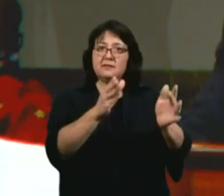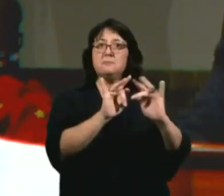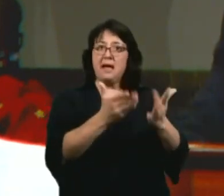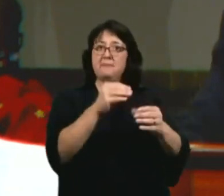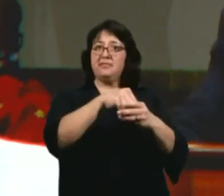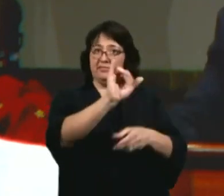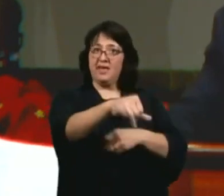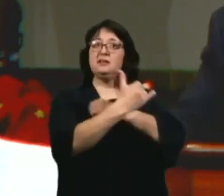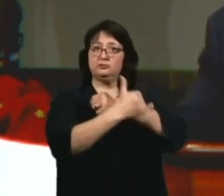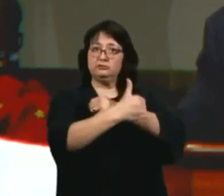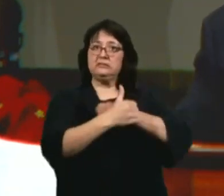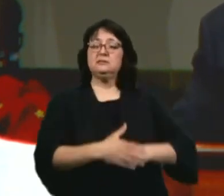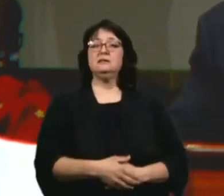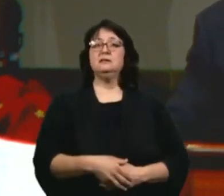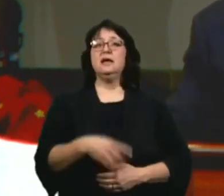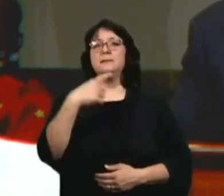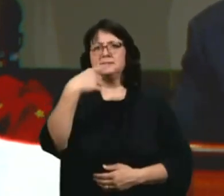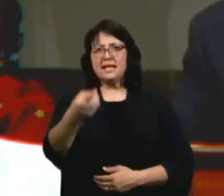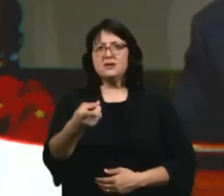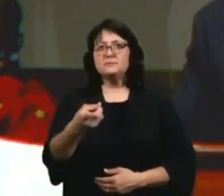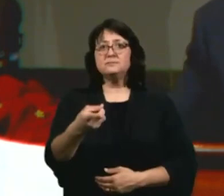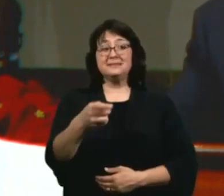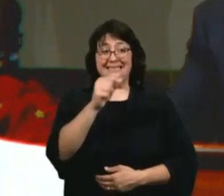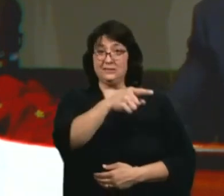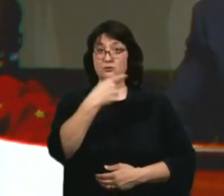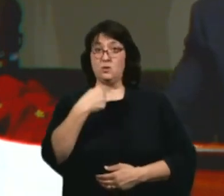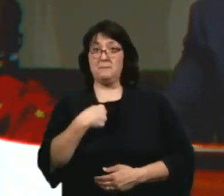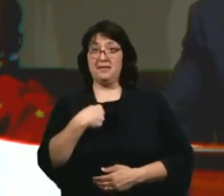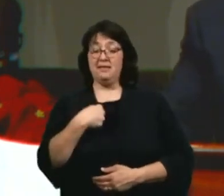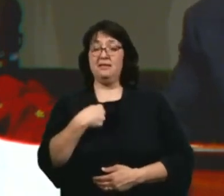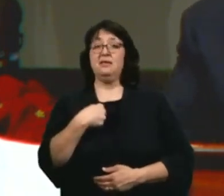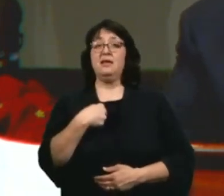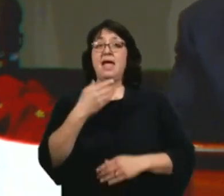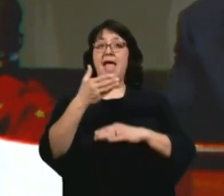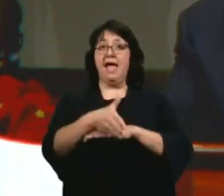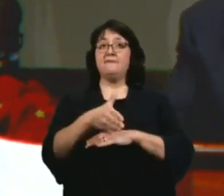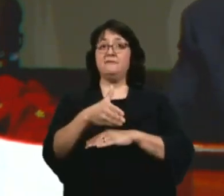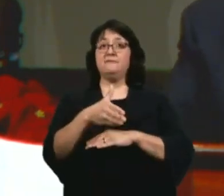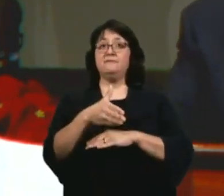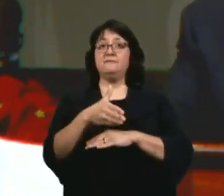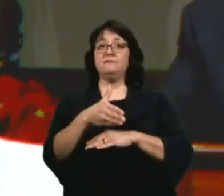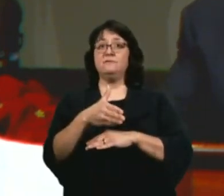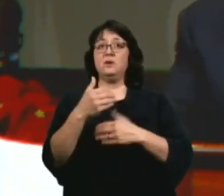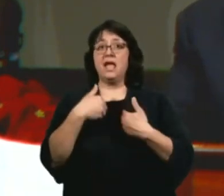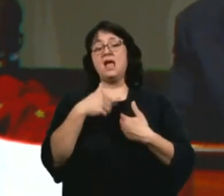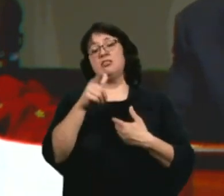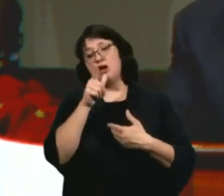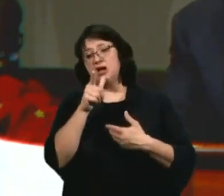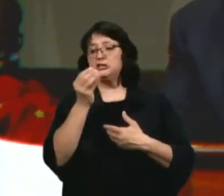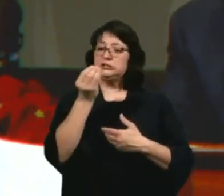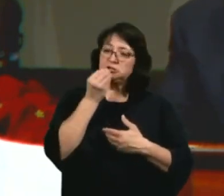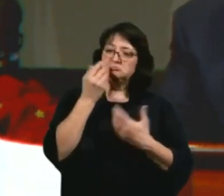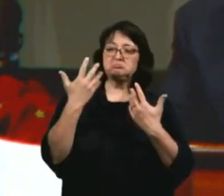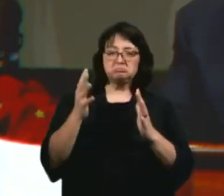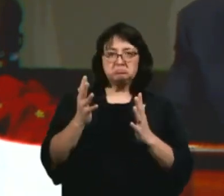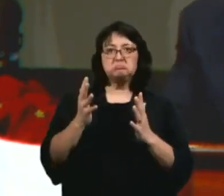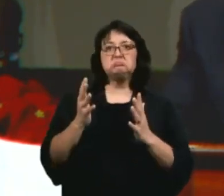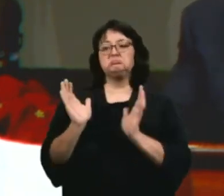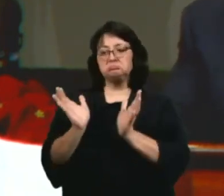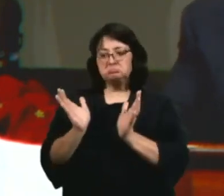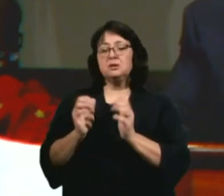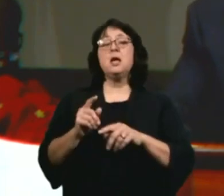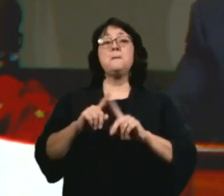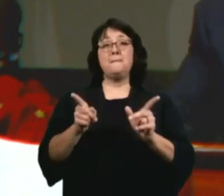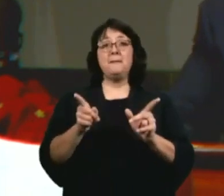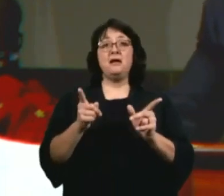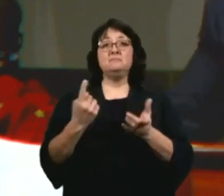But what I want to tell you is this. He said to me after a lunch and a meal and after some discussion, he said,